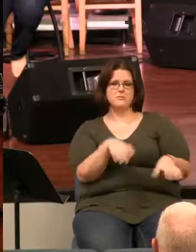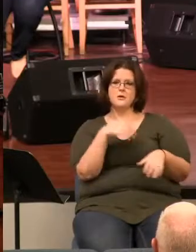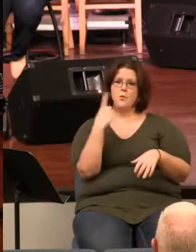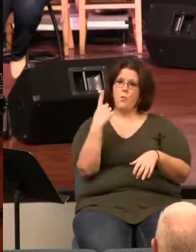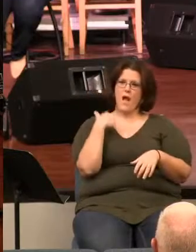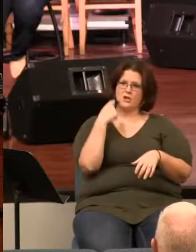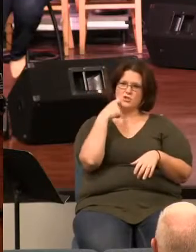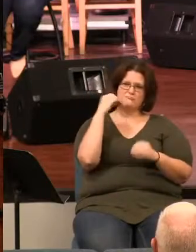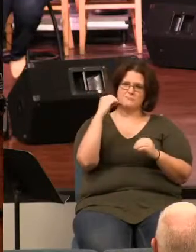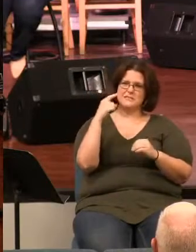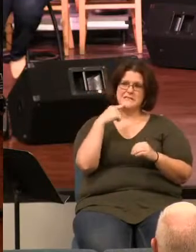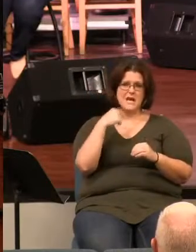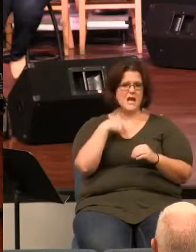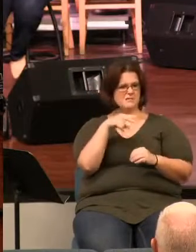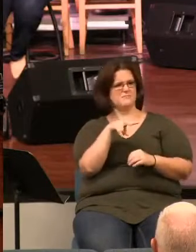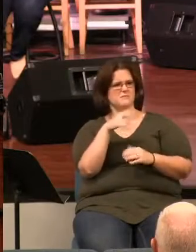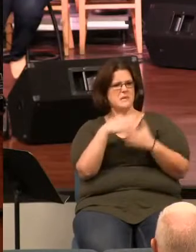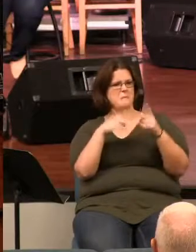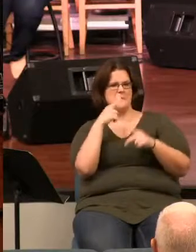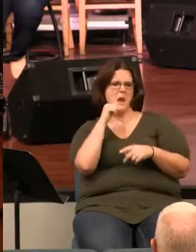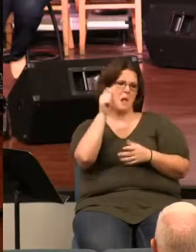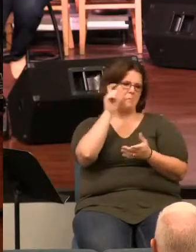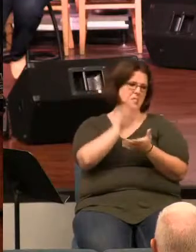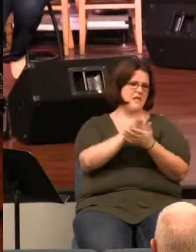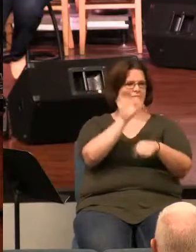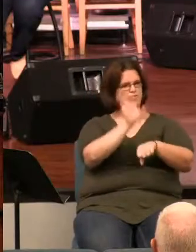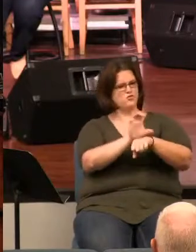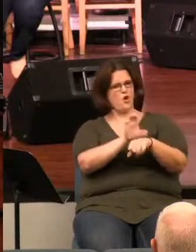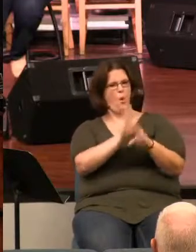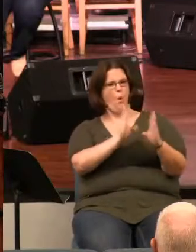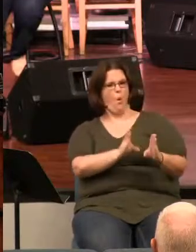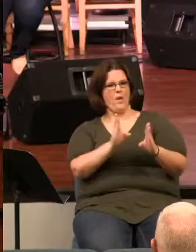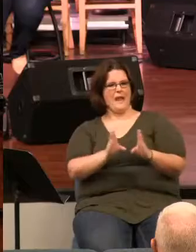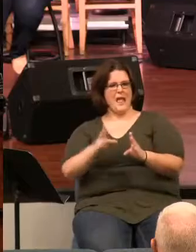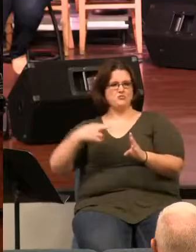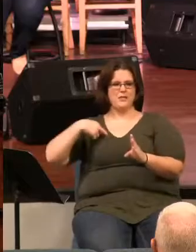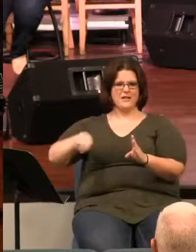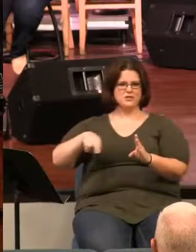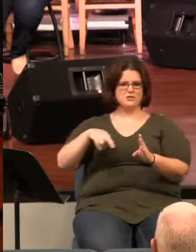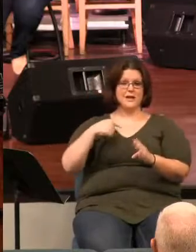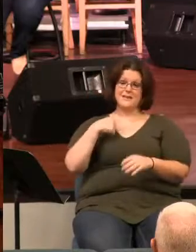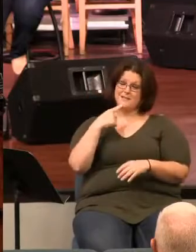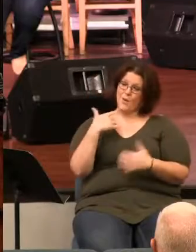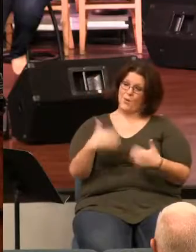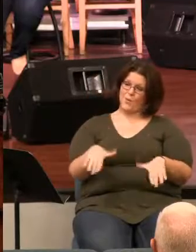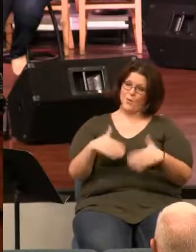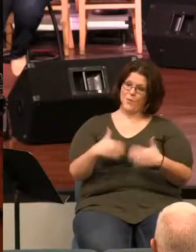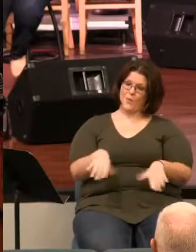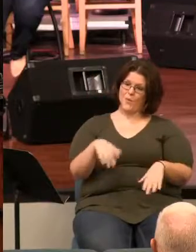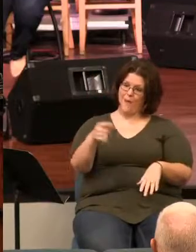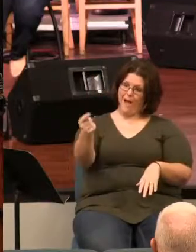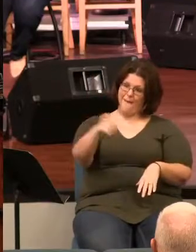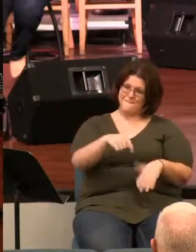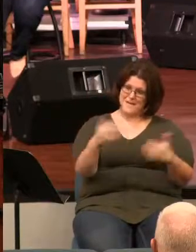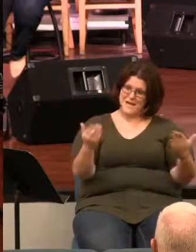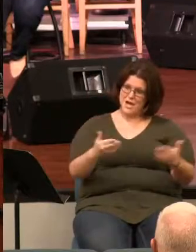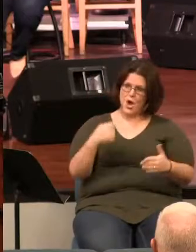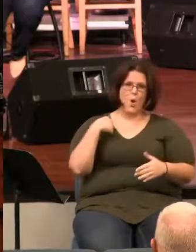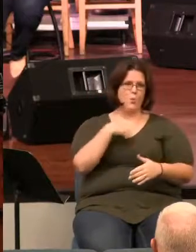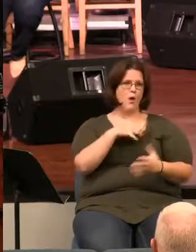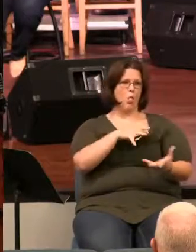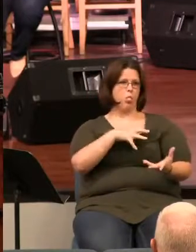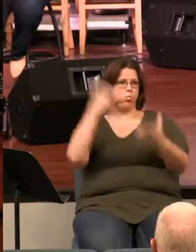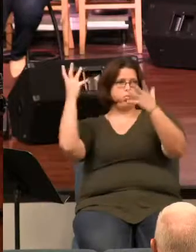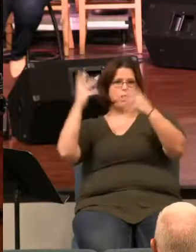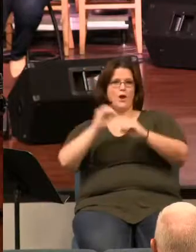when I go to someone's home and they say, I don't believe in organized religion, I say, oh man, is this your lucky day? Come to Centerview, we're so